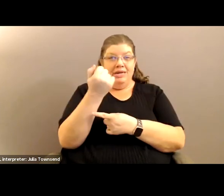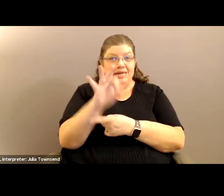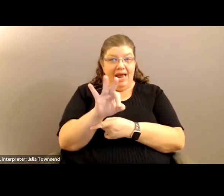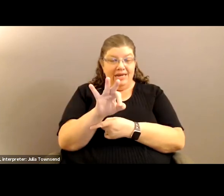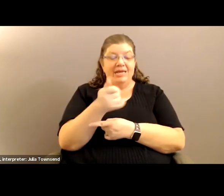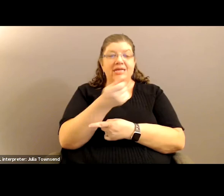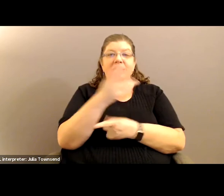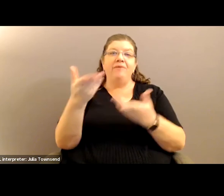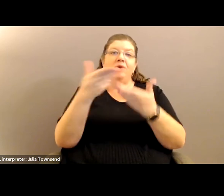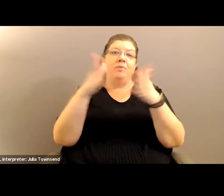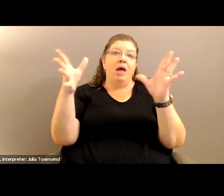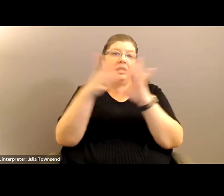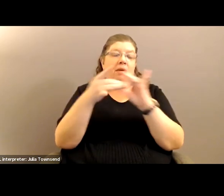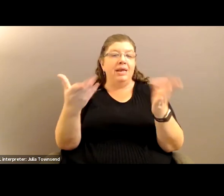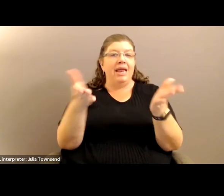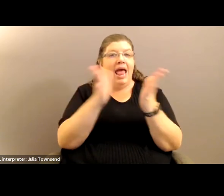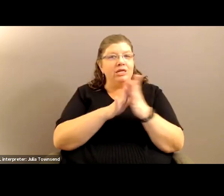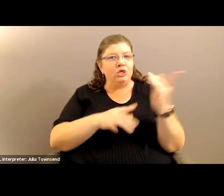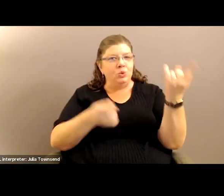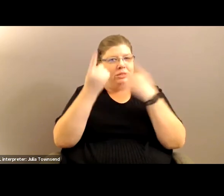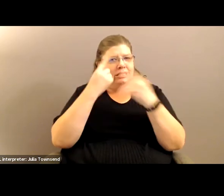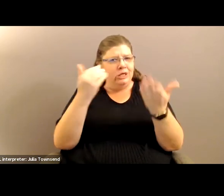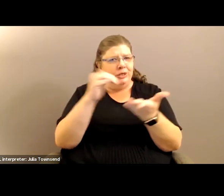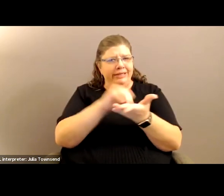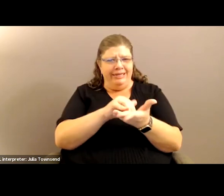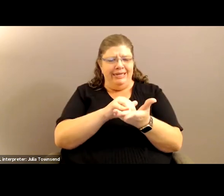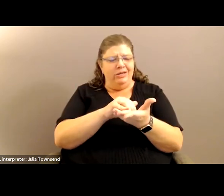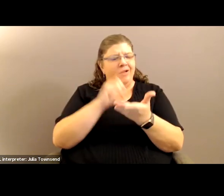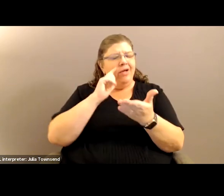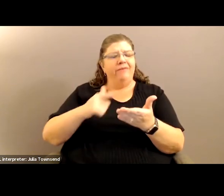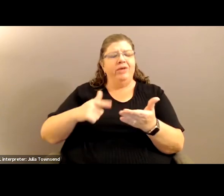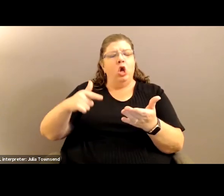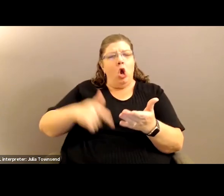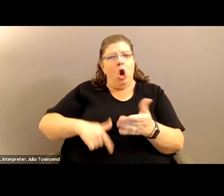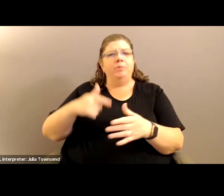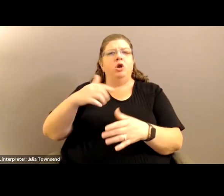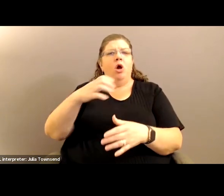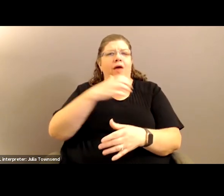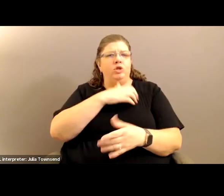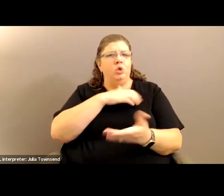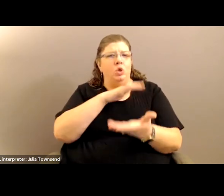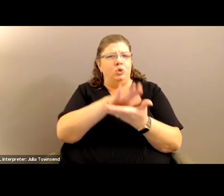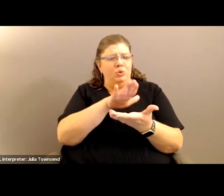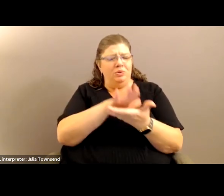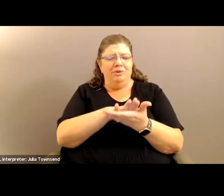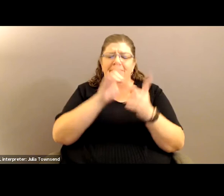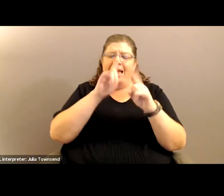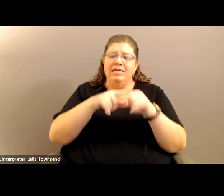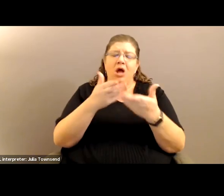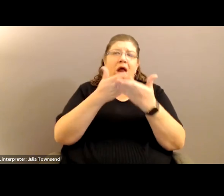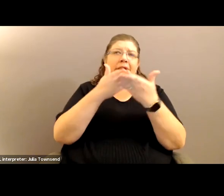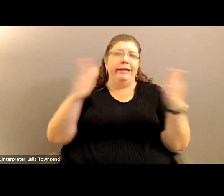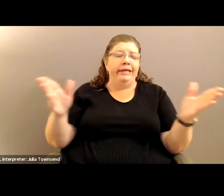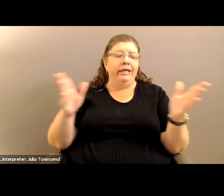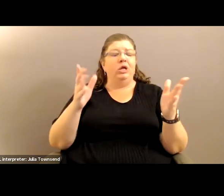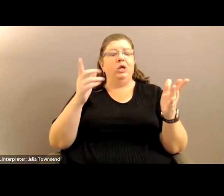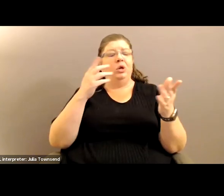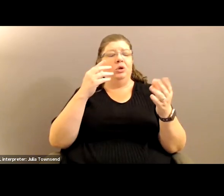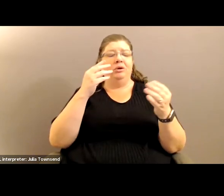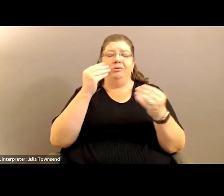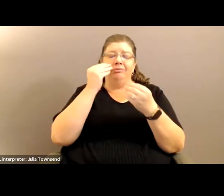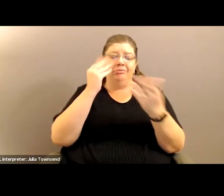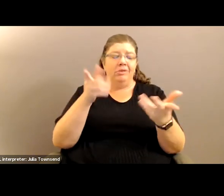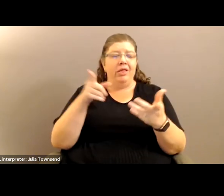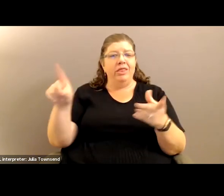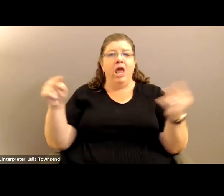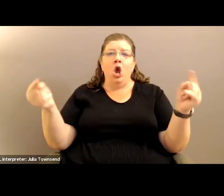public comments asking you to reconsider having armed officers on school campuses based on clear and widely available data on how they harm children and how